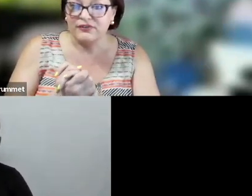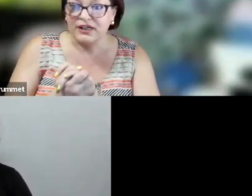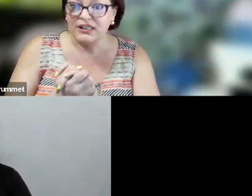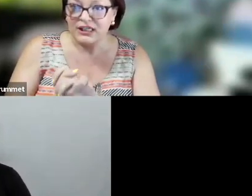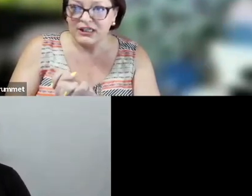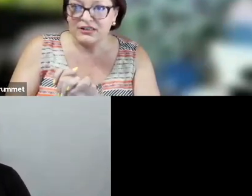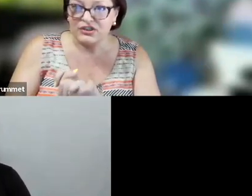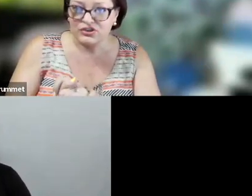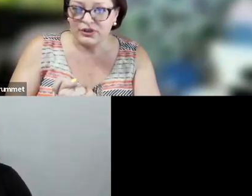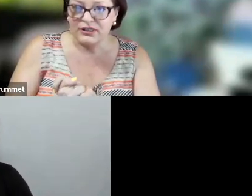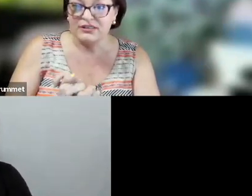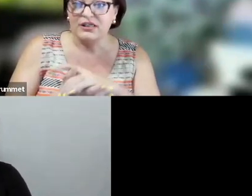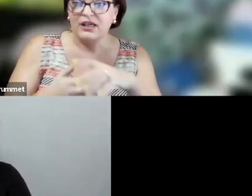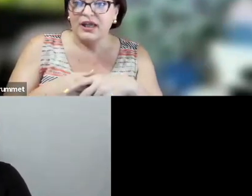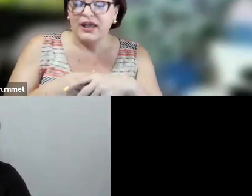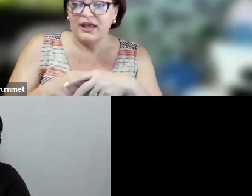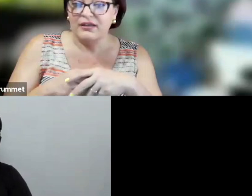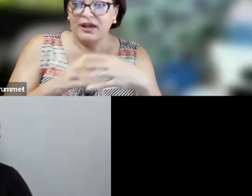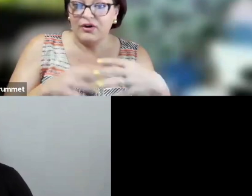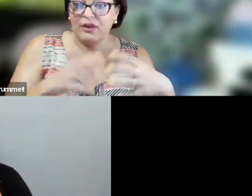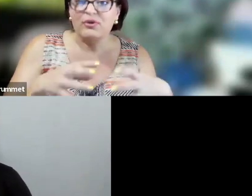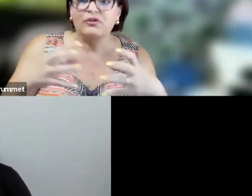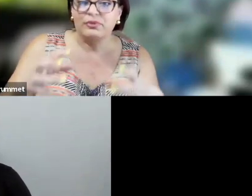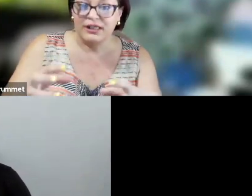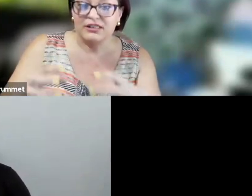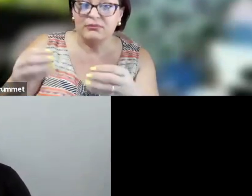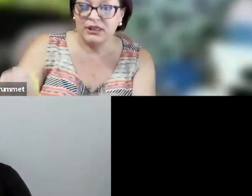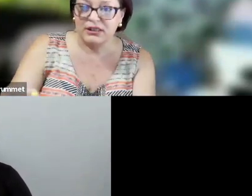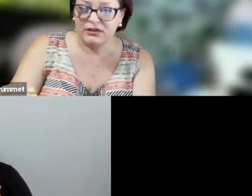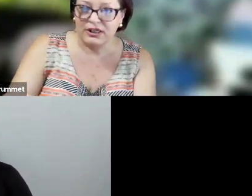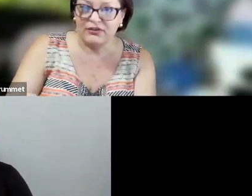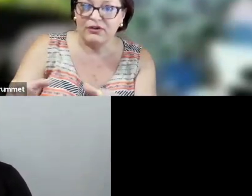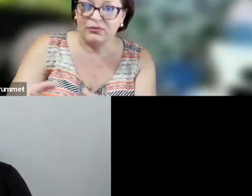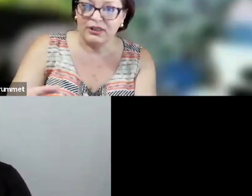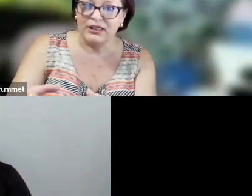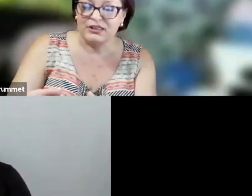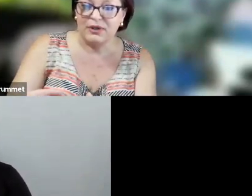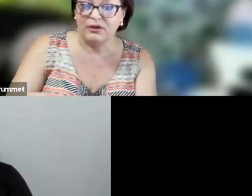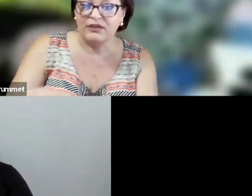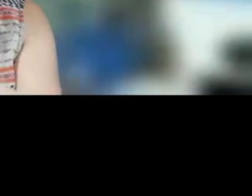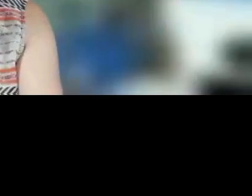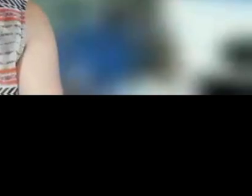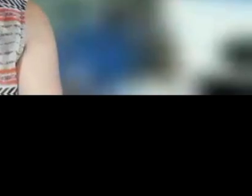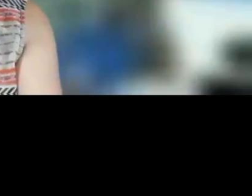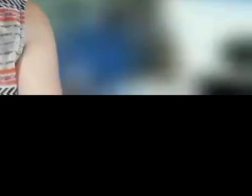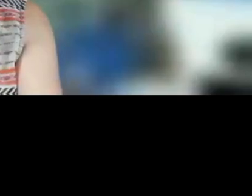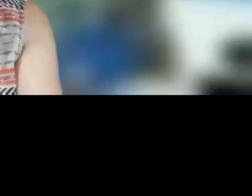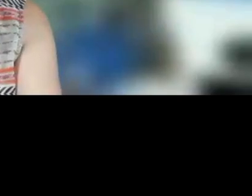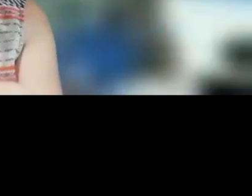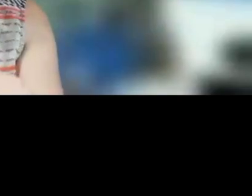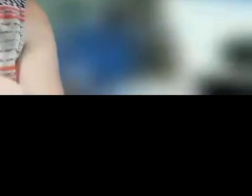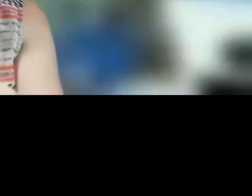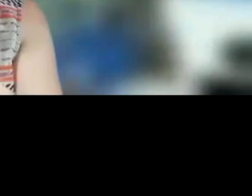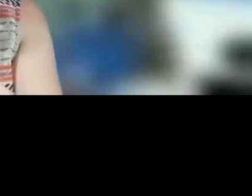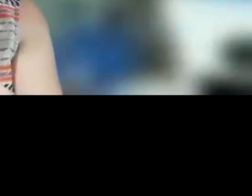really identifying needs and strengths and how do they build a plan to meet their needs. And really, it's about giving them skill